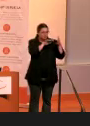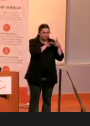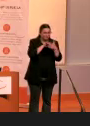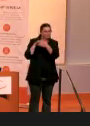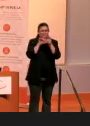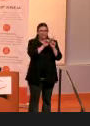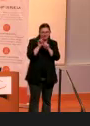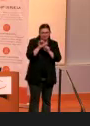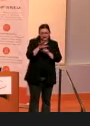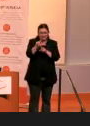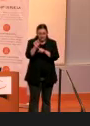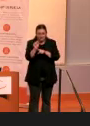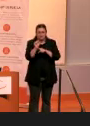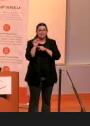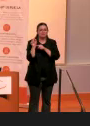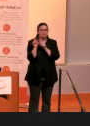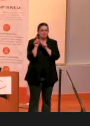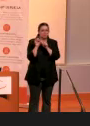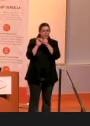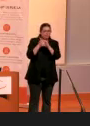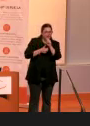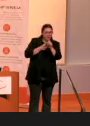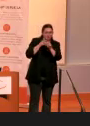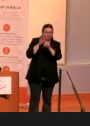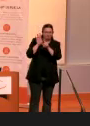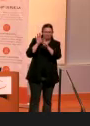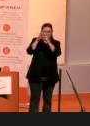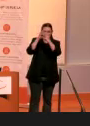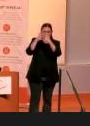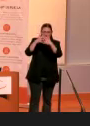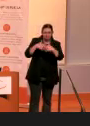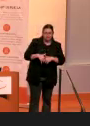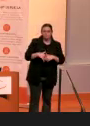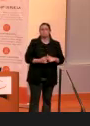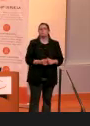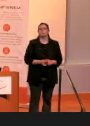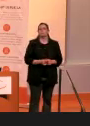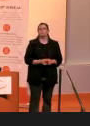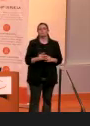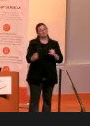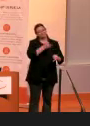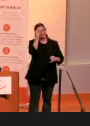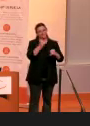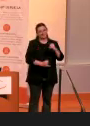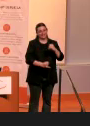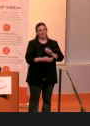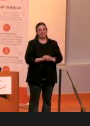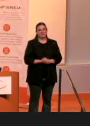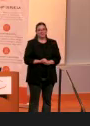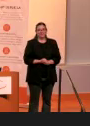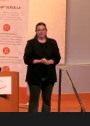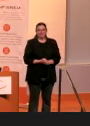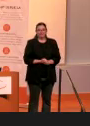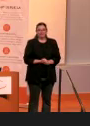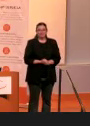cells, and all these other actions. And finally,